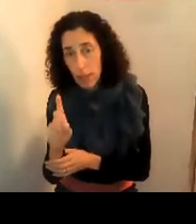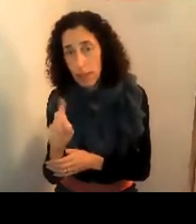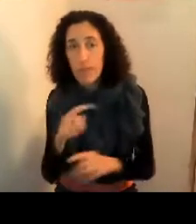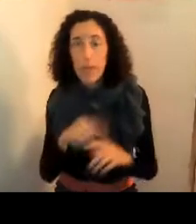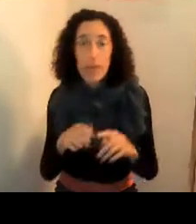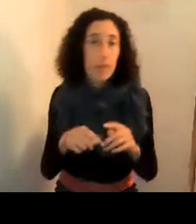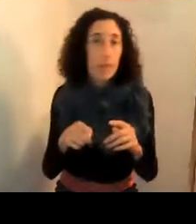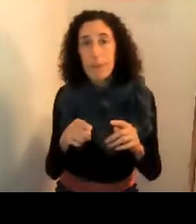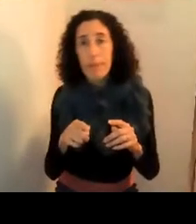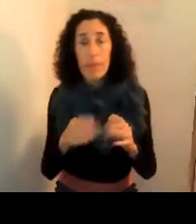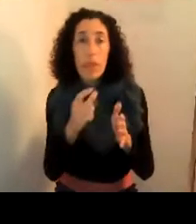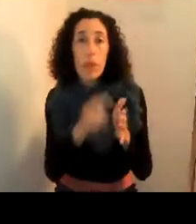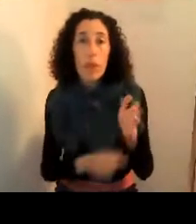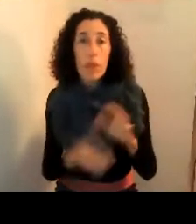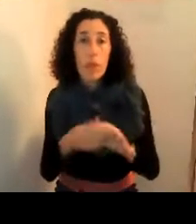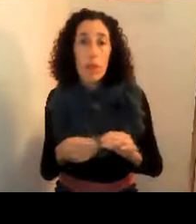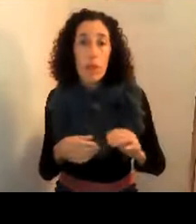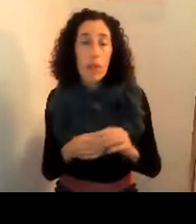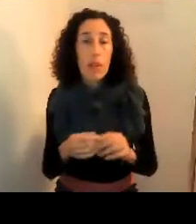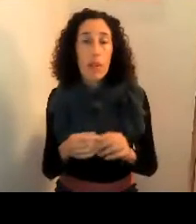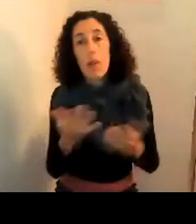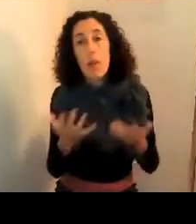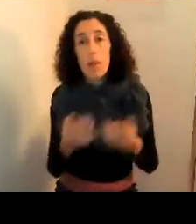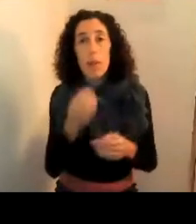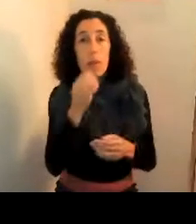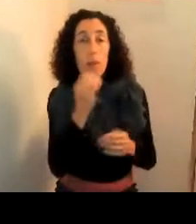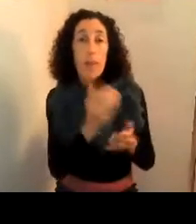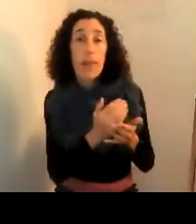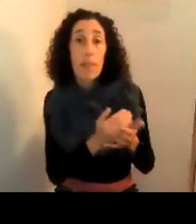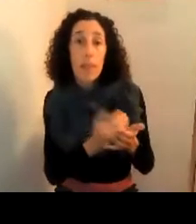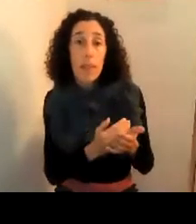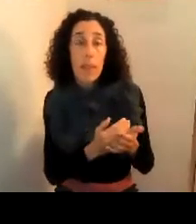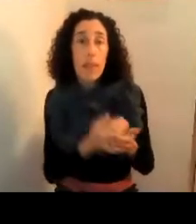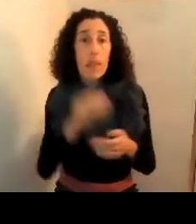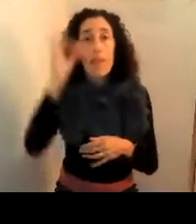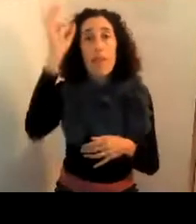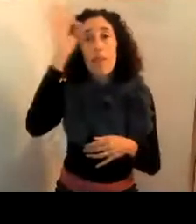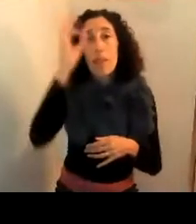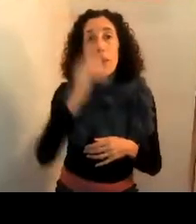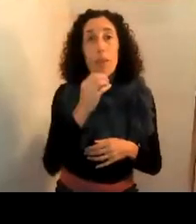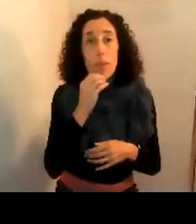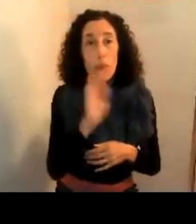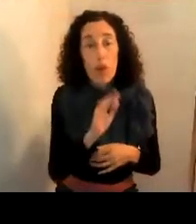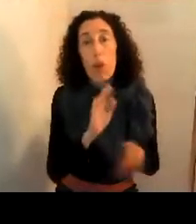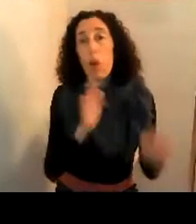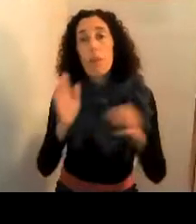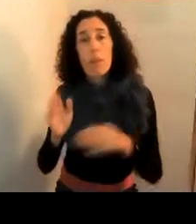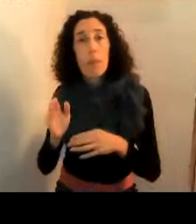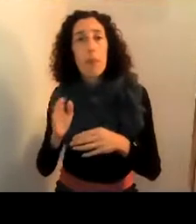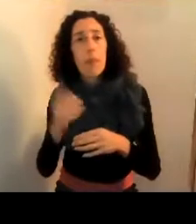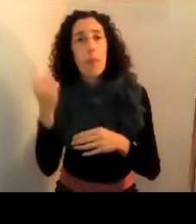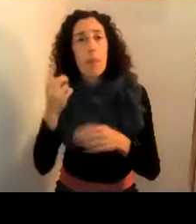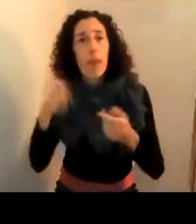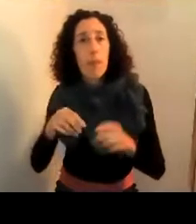recipe and traditional food in the Philippines. And it's this beautiful selection